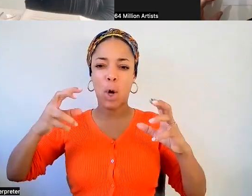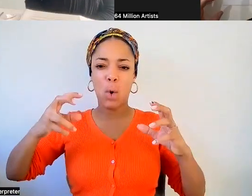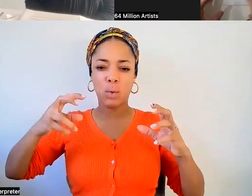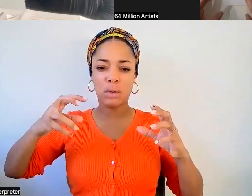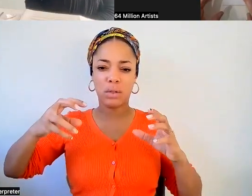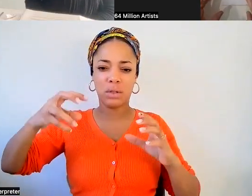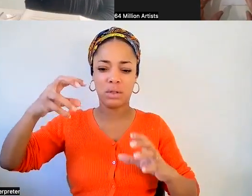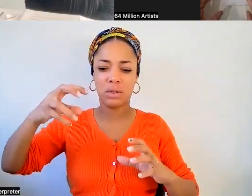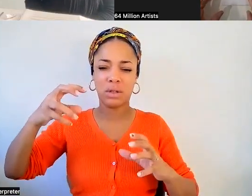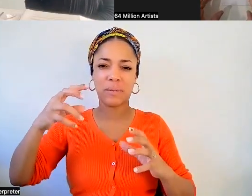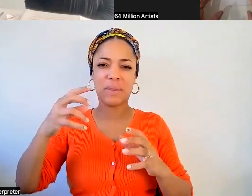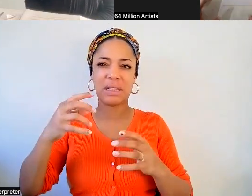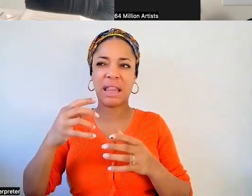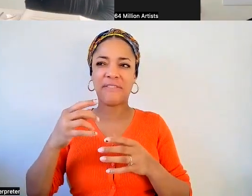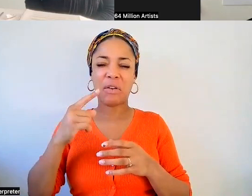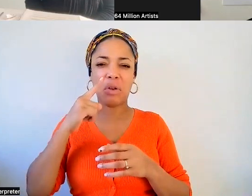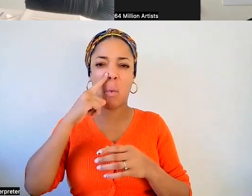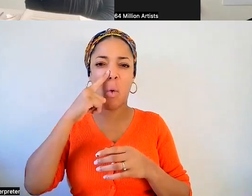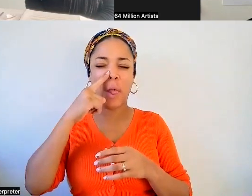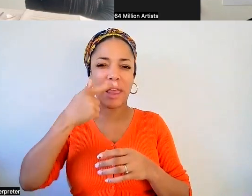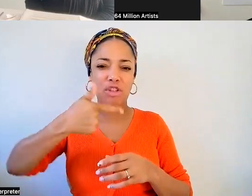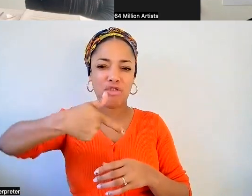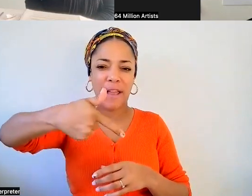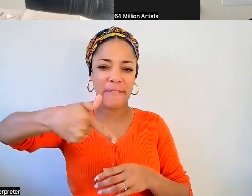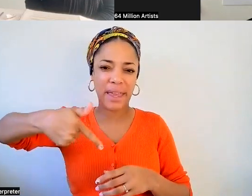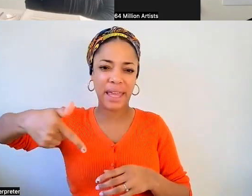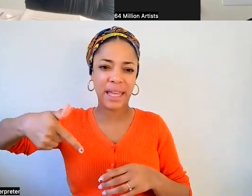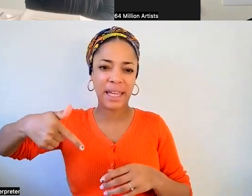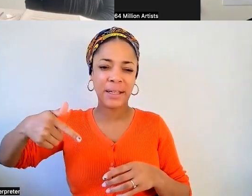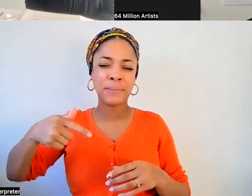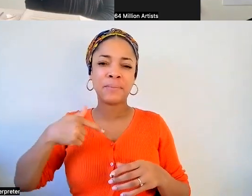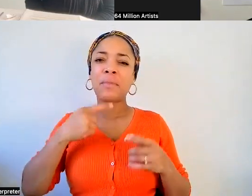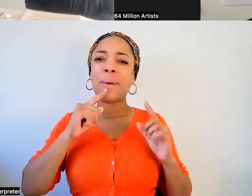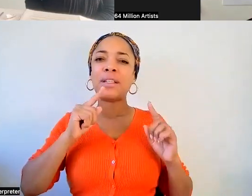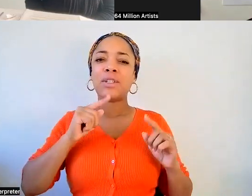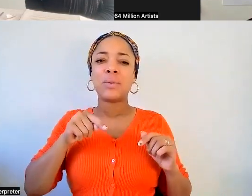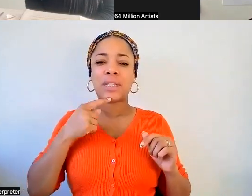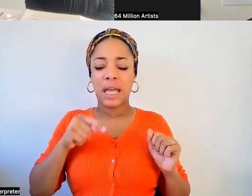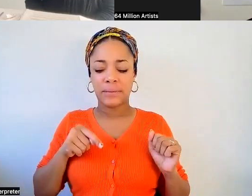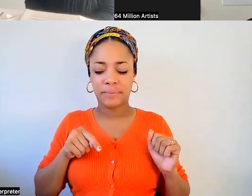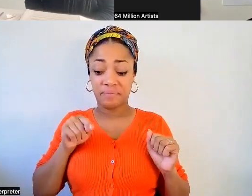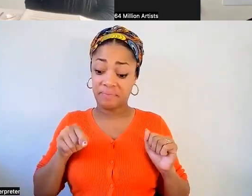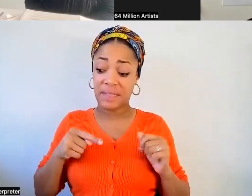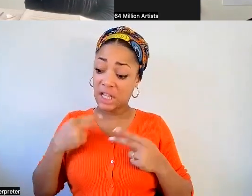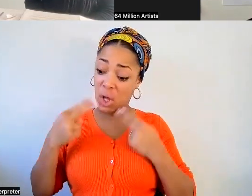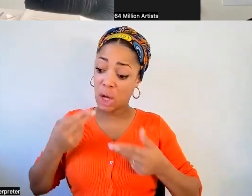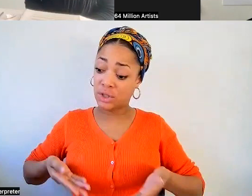sort of greasy gravy. And Mrs. Perkins said, that's your lunch. And I said,